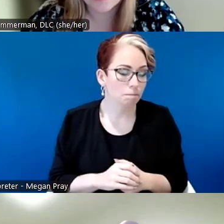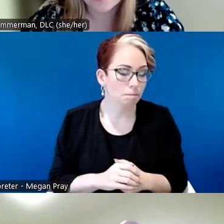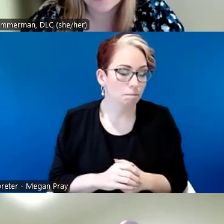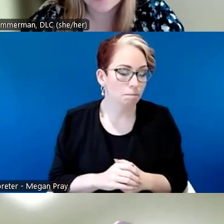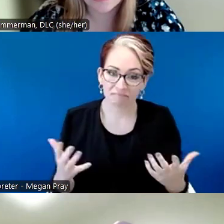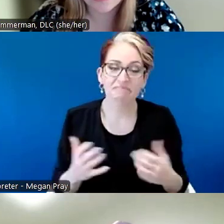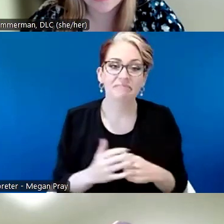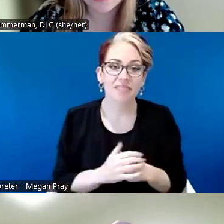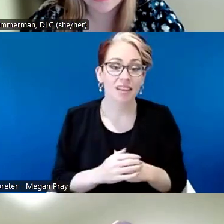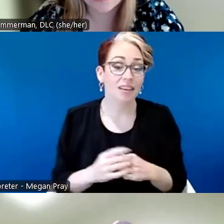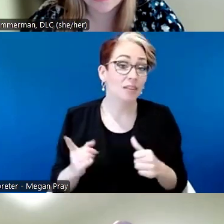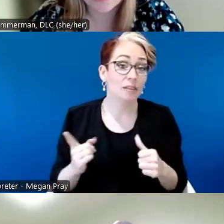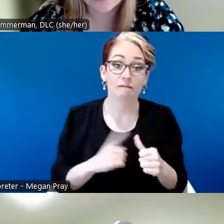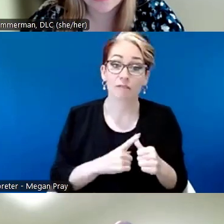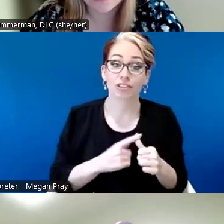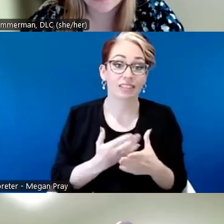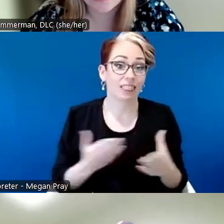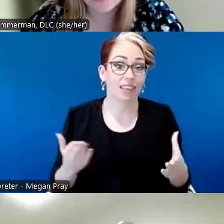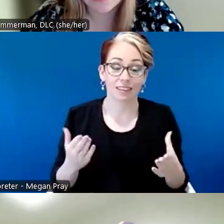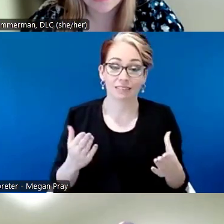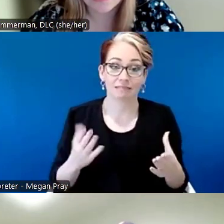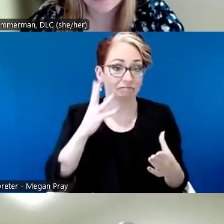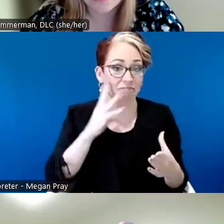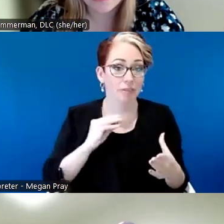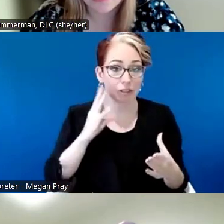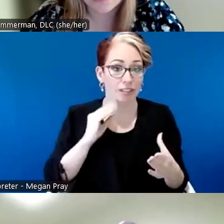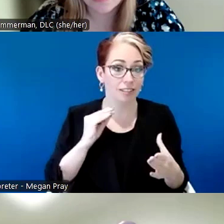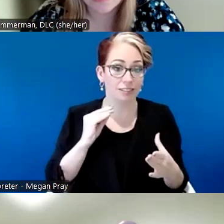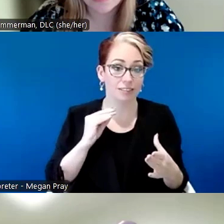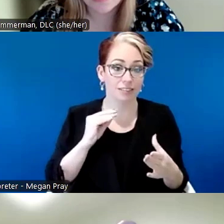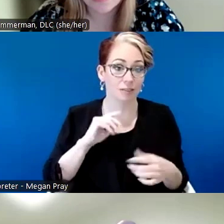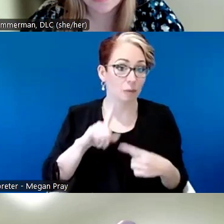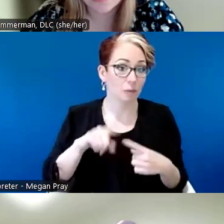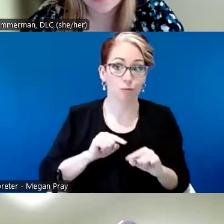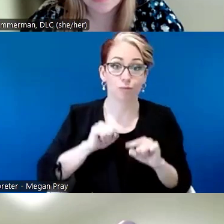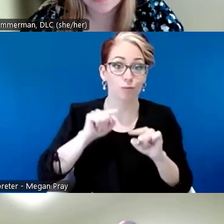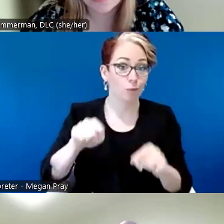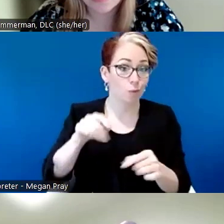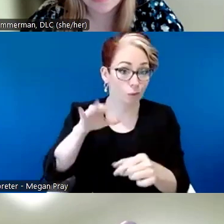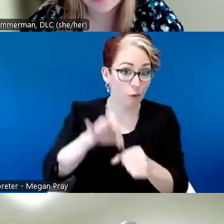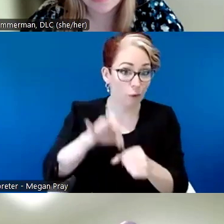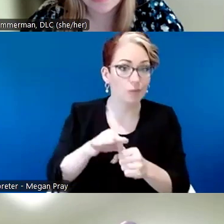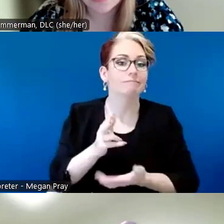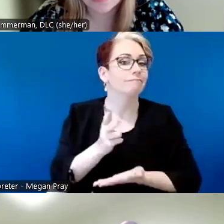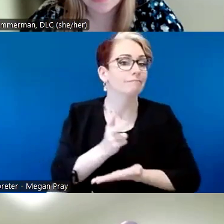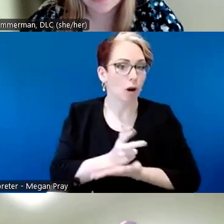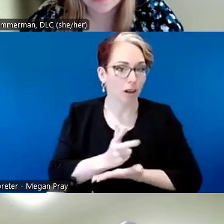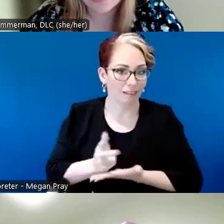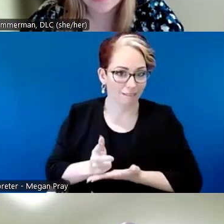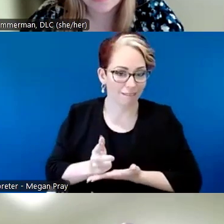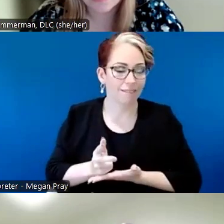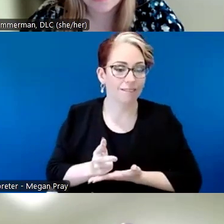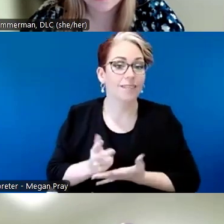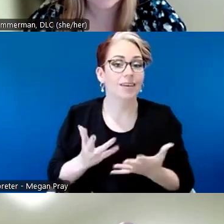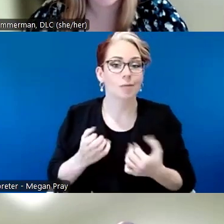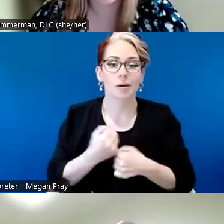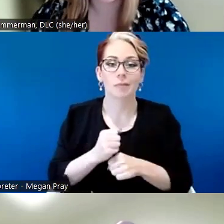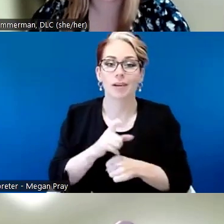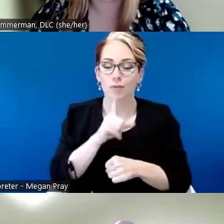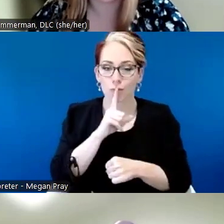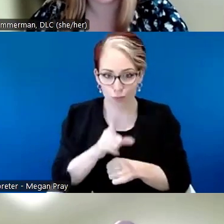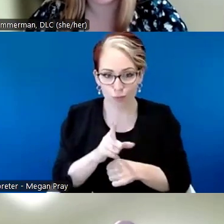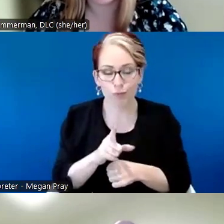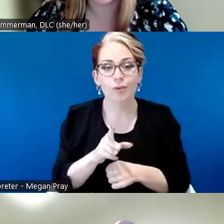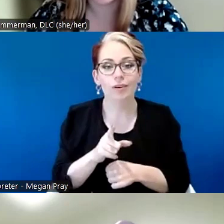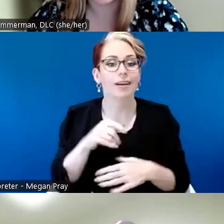of element that you will encounter when you go to vote is the parking lot. We would want to make sure that